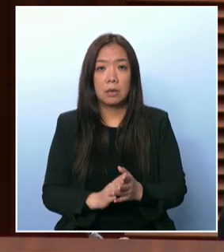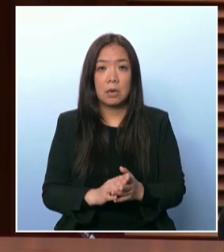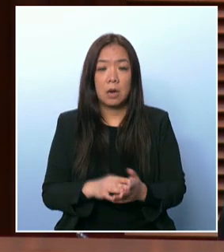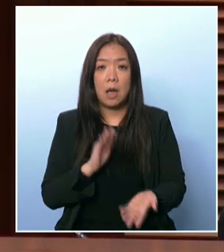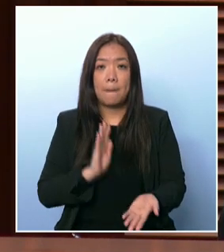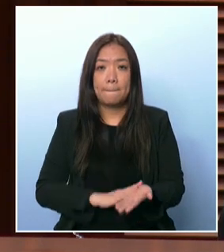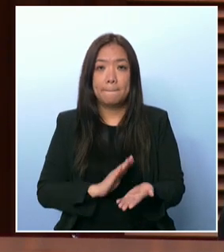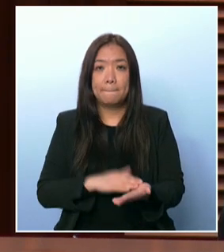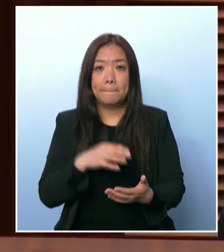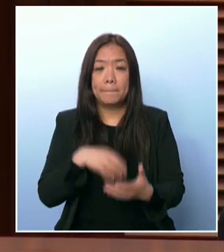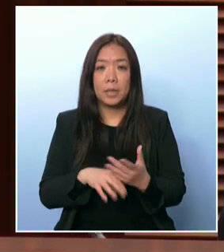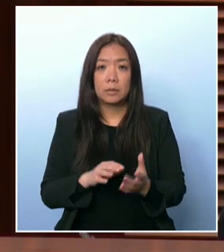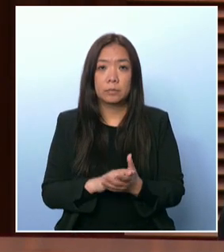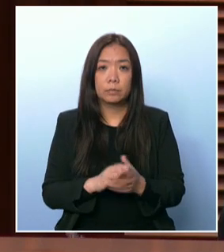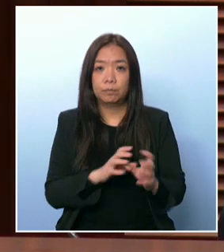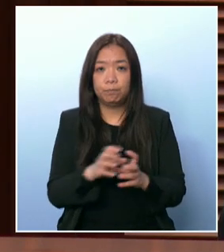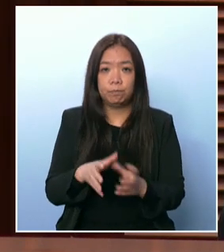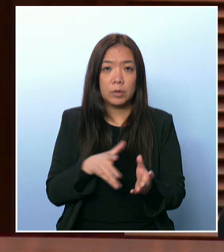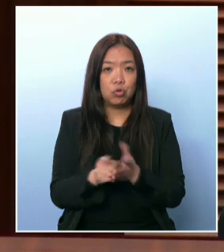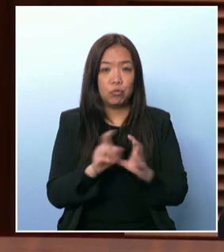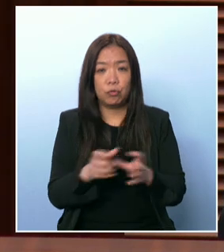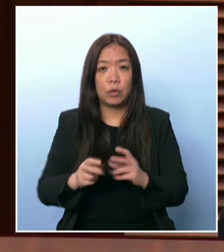dedicated talents in these fields in the future.